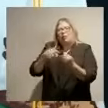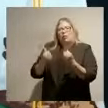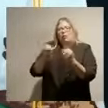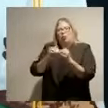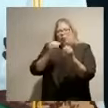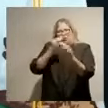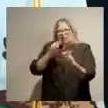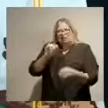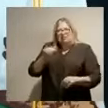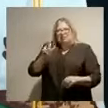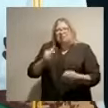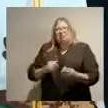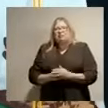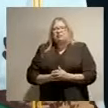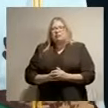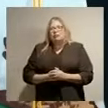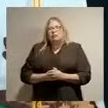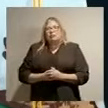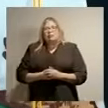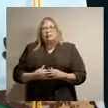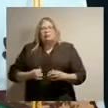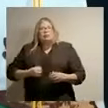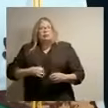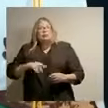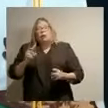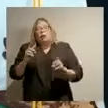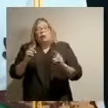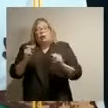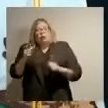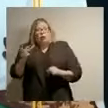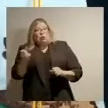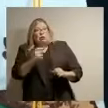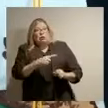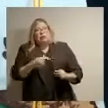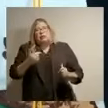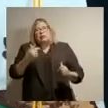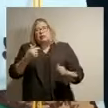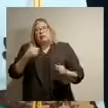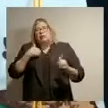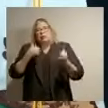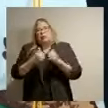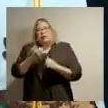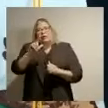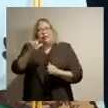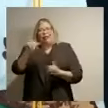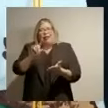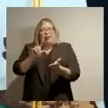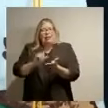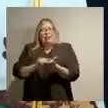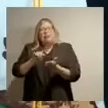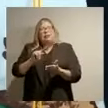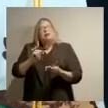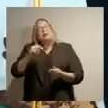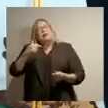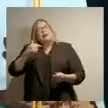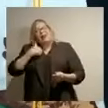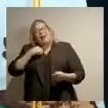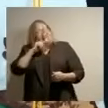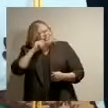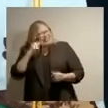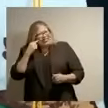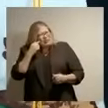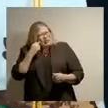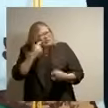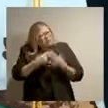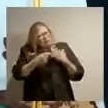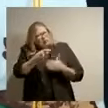with you? Hi, sorry, just a quick question. I'm Annabelle Sosa from the LA Times. I just didn't hear what you had